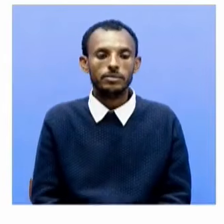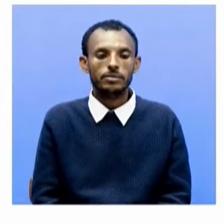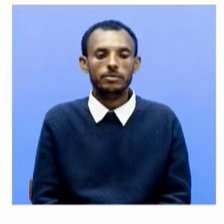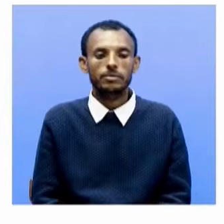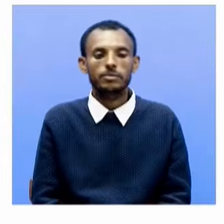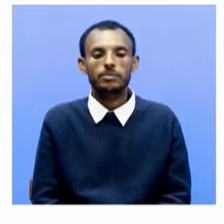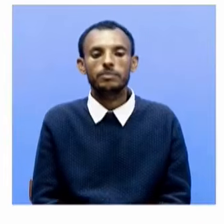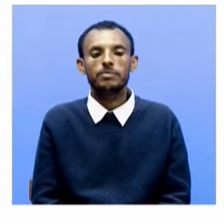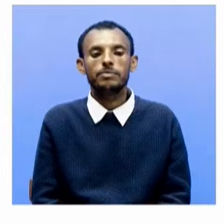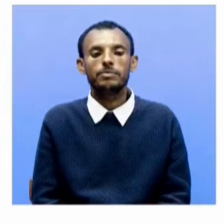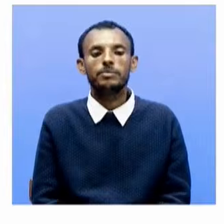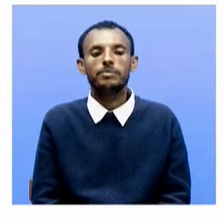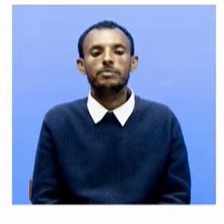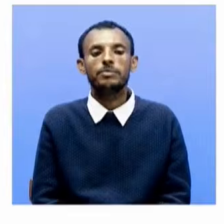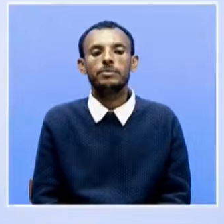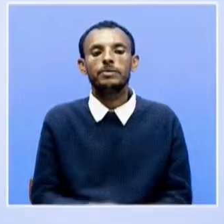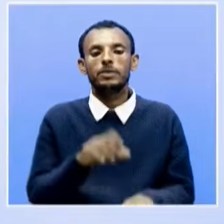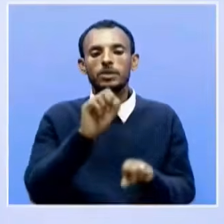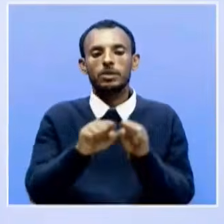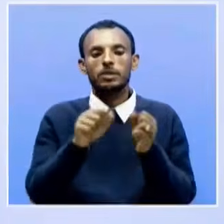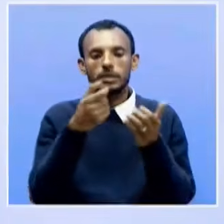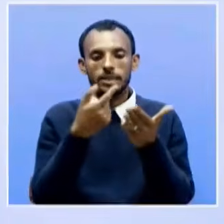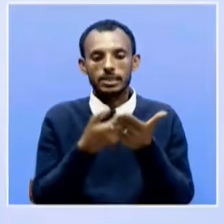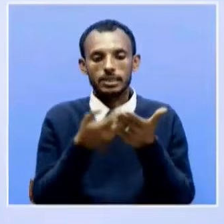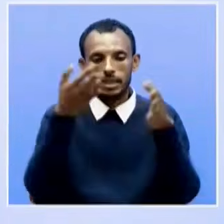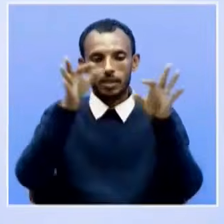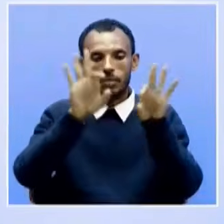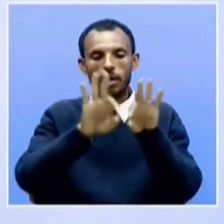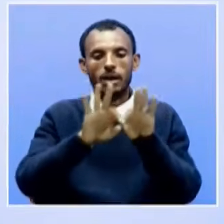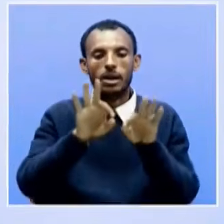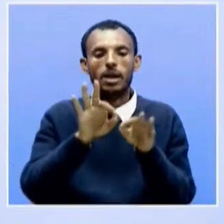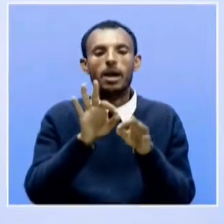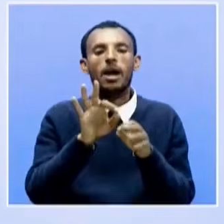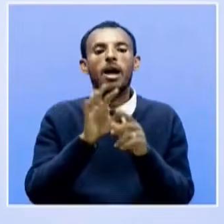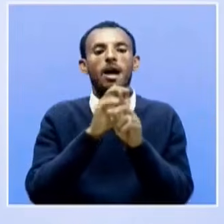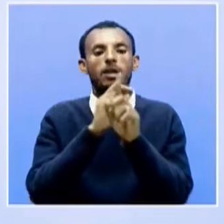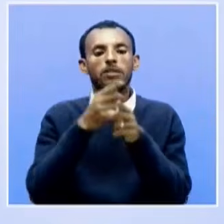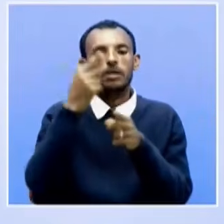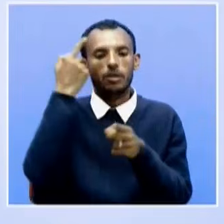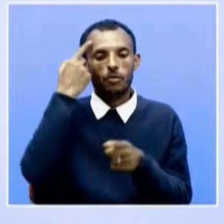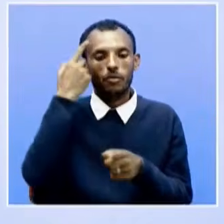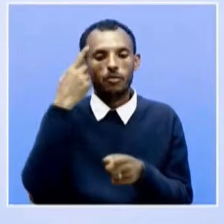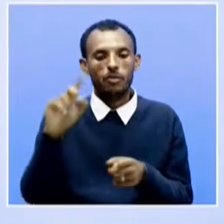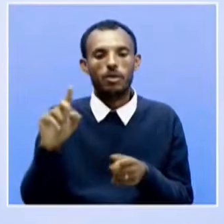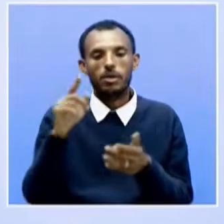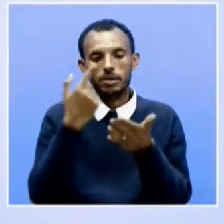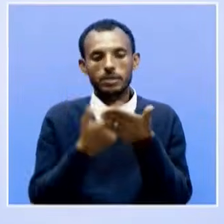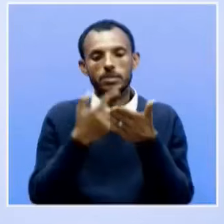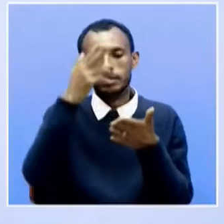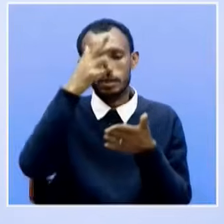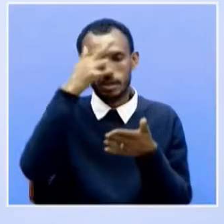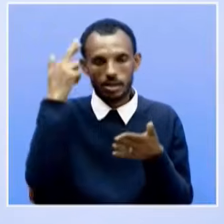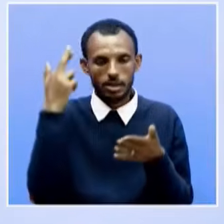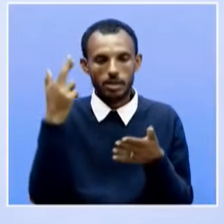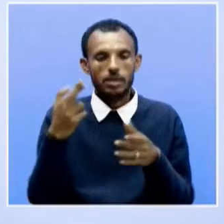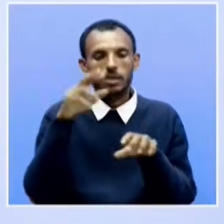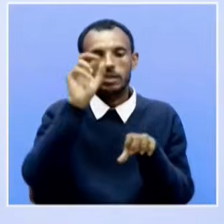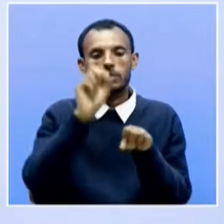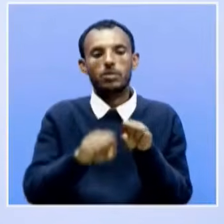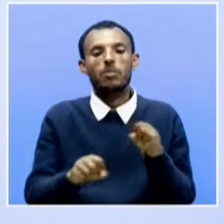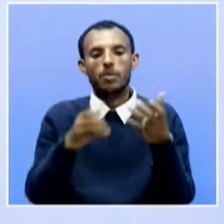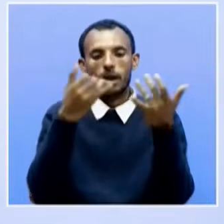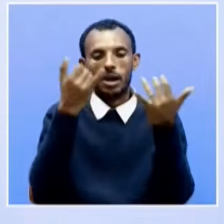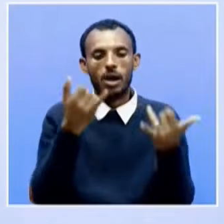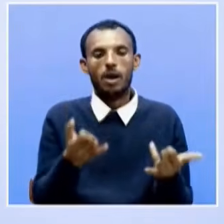135 degree, right? So this is the required answer for this case, right? So